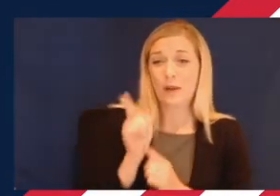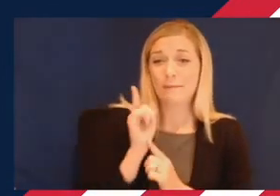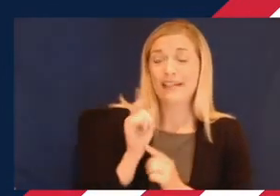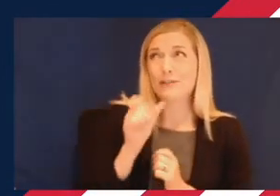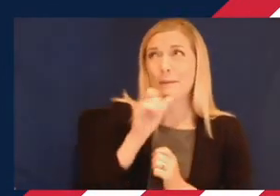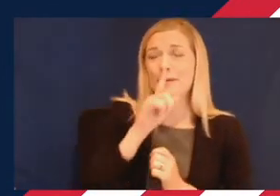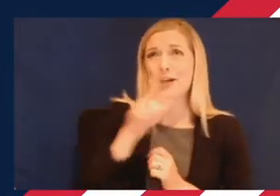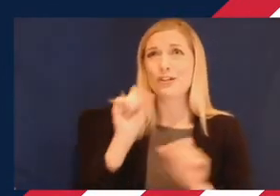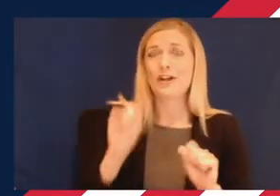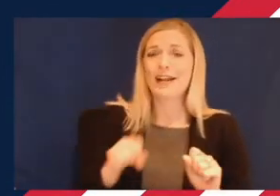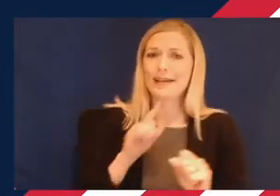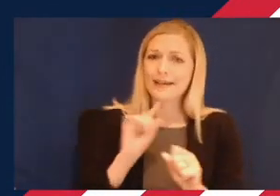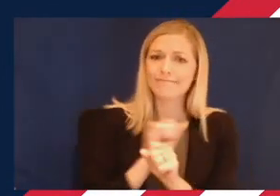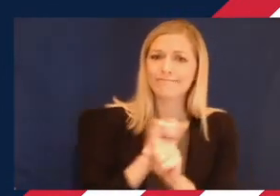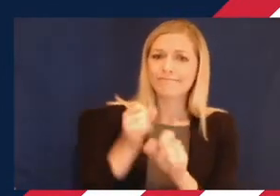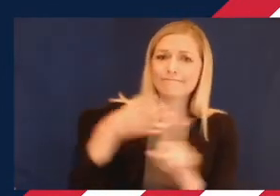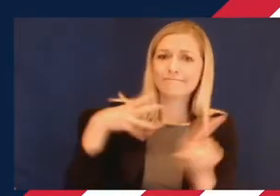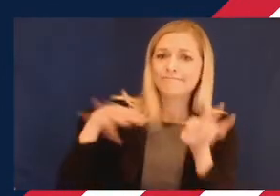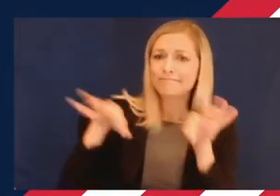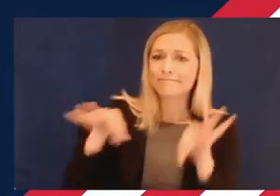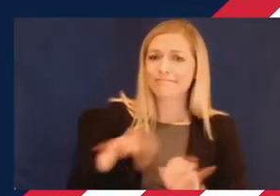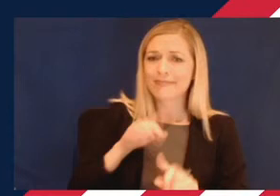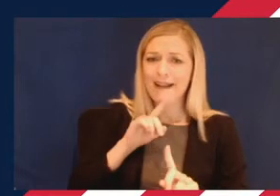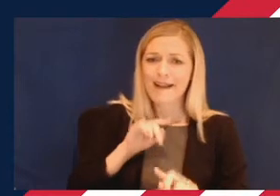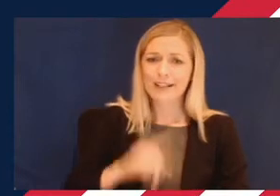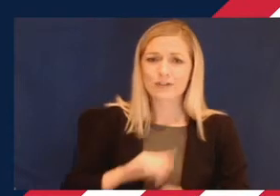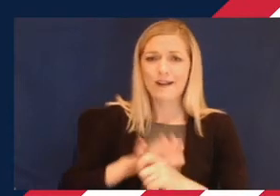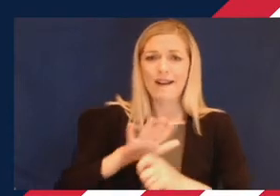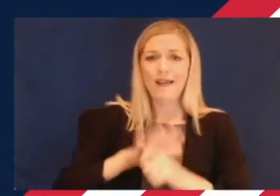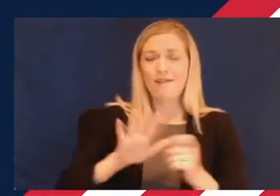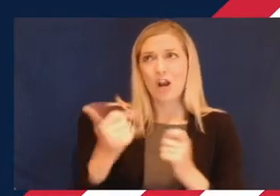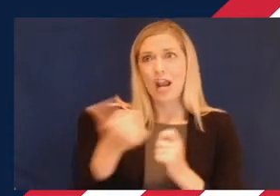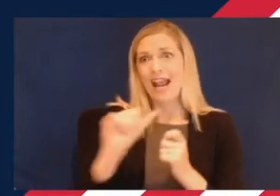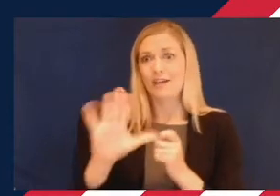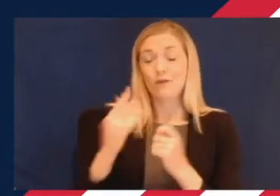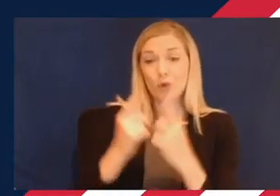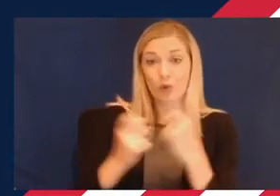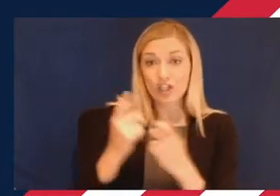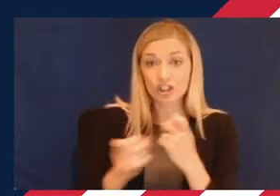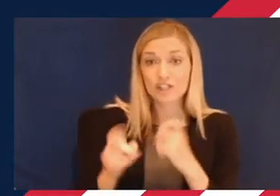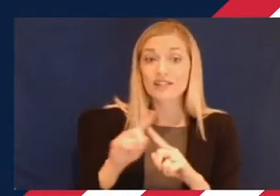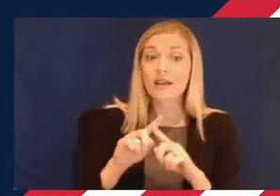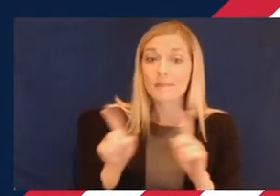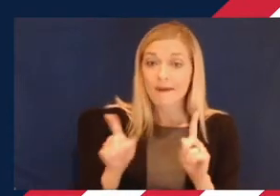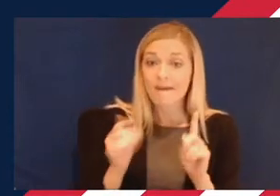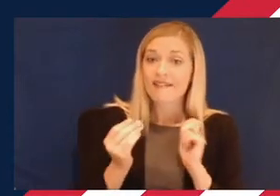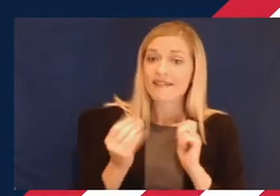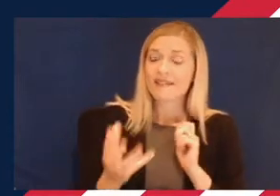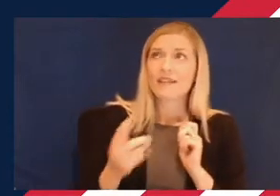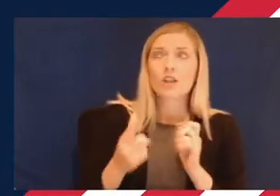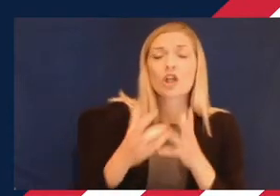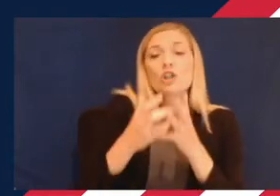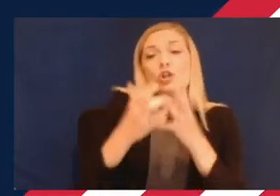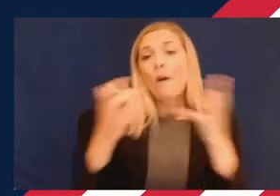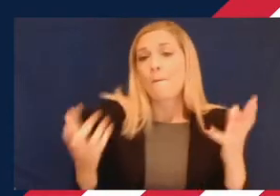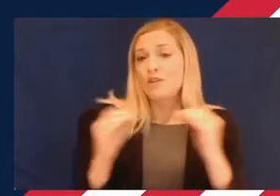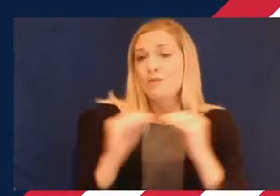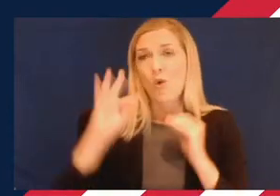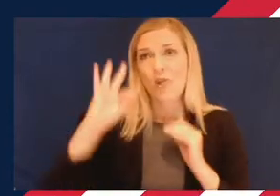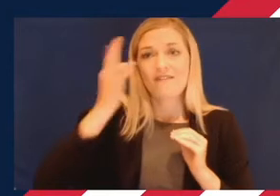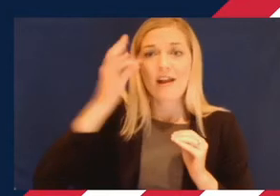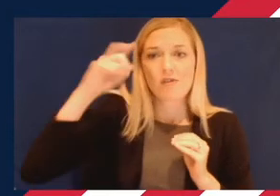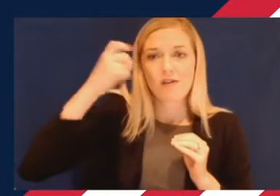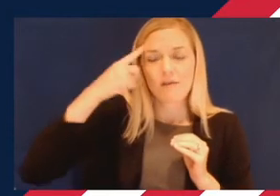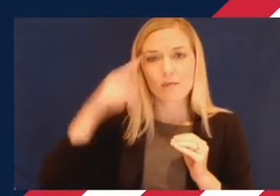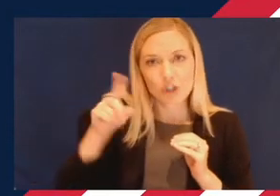your questions, but I think that there is so much that the federal government could and should be doing. Public health